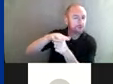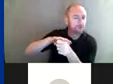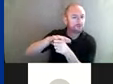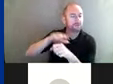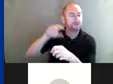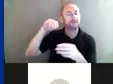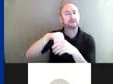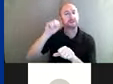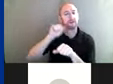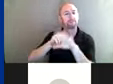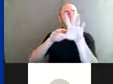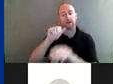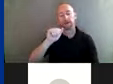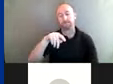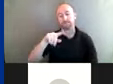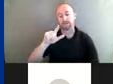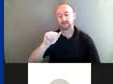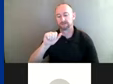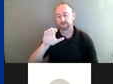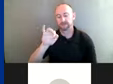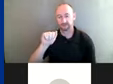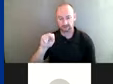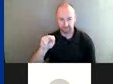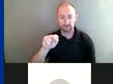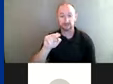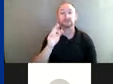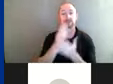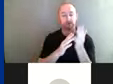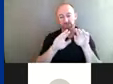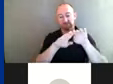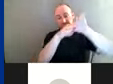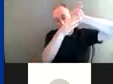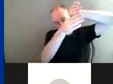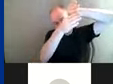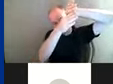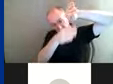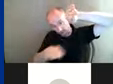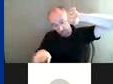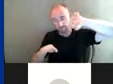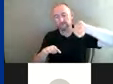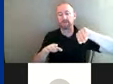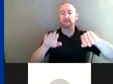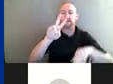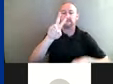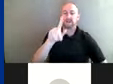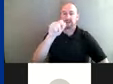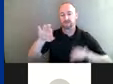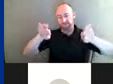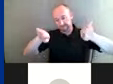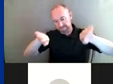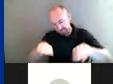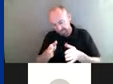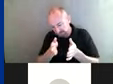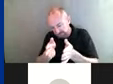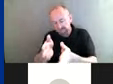Appalachian Basin, but there are steep slopes, narrow valleys. The bedrock geology consists of